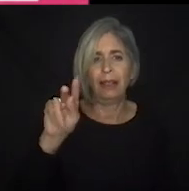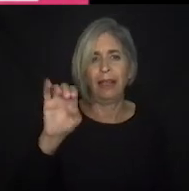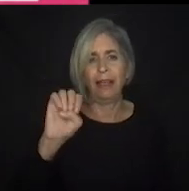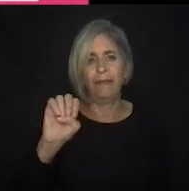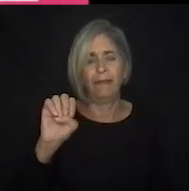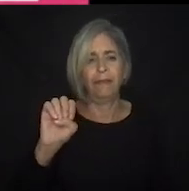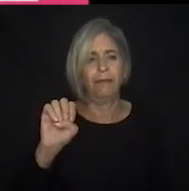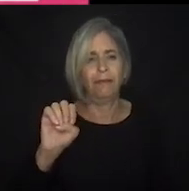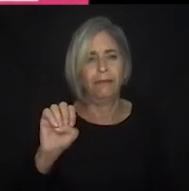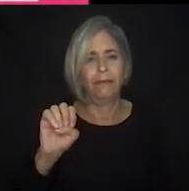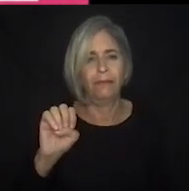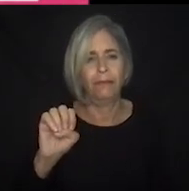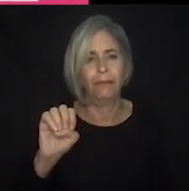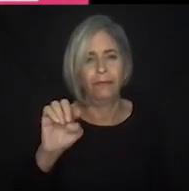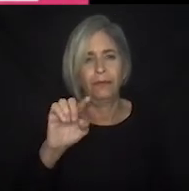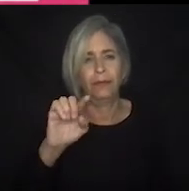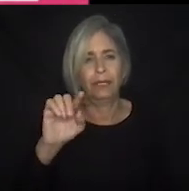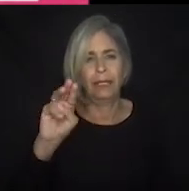me on Twitter at